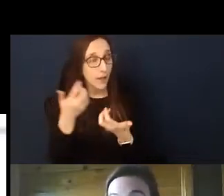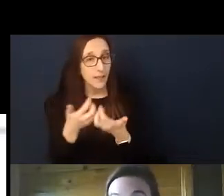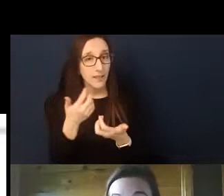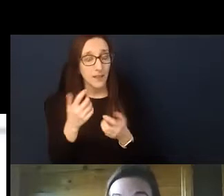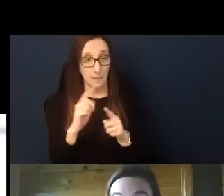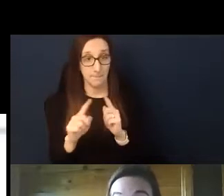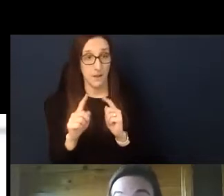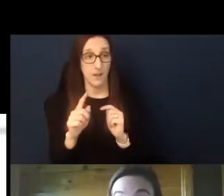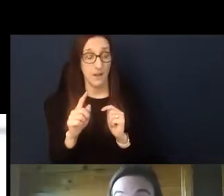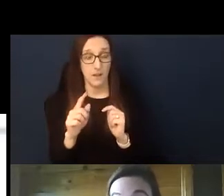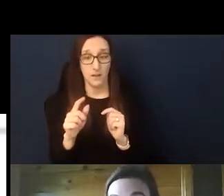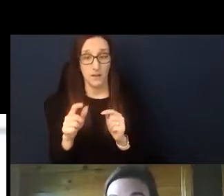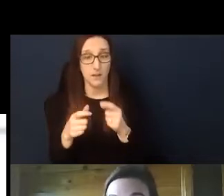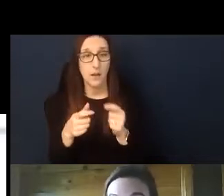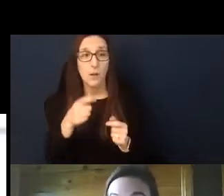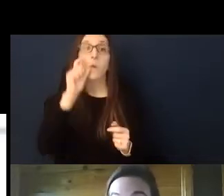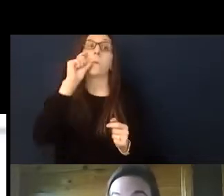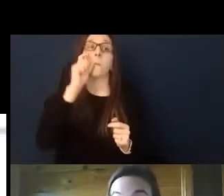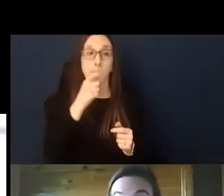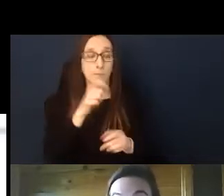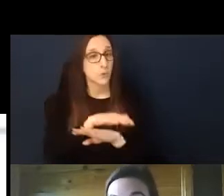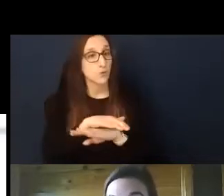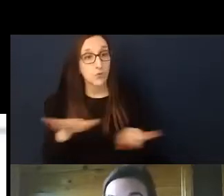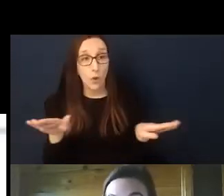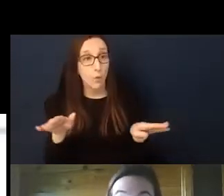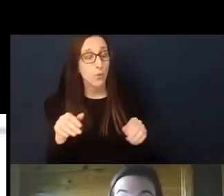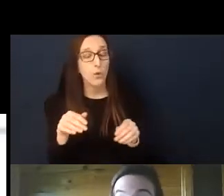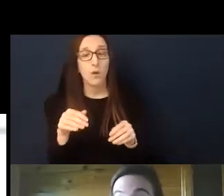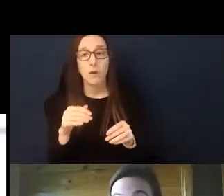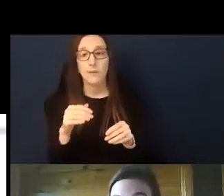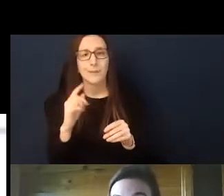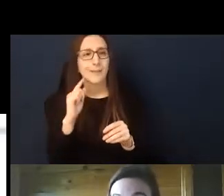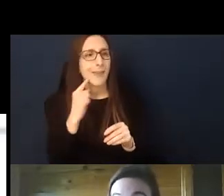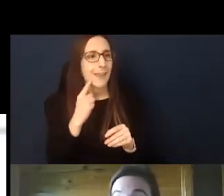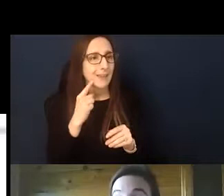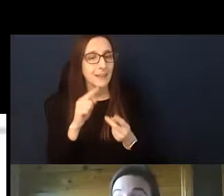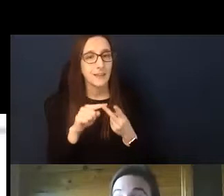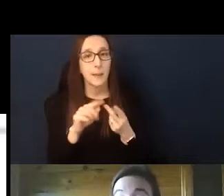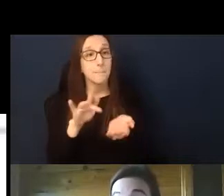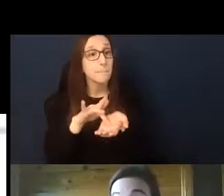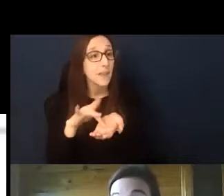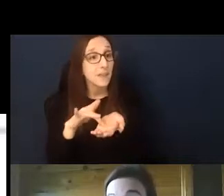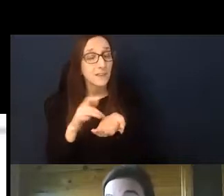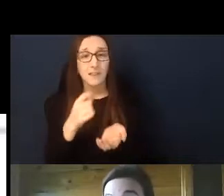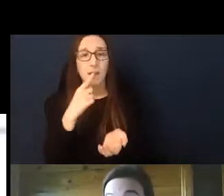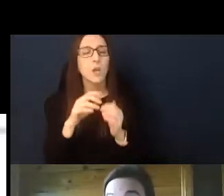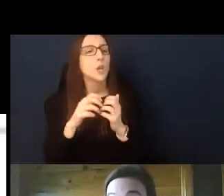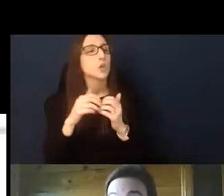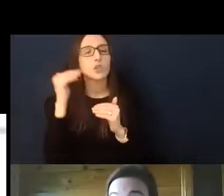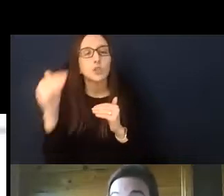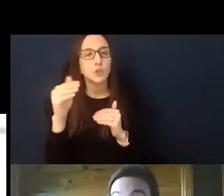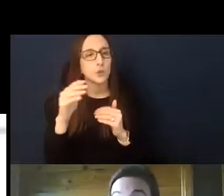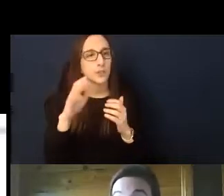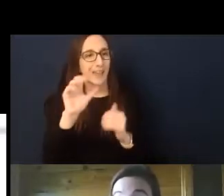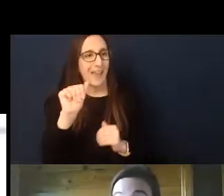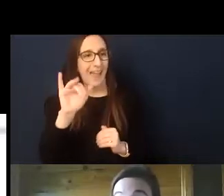take apple cider shots. Do not take the gummies. Do not take the pills. It's too acidic all at once, and